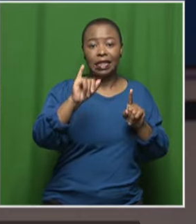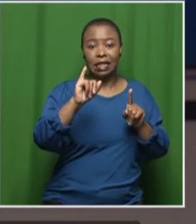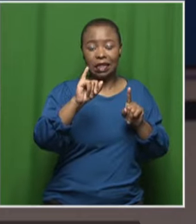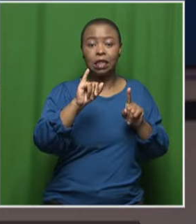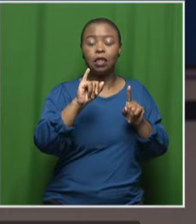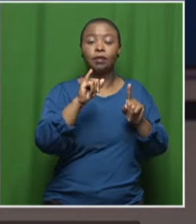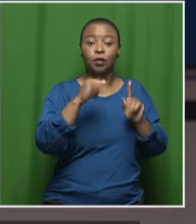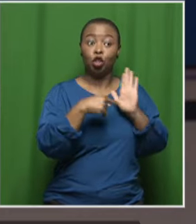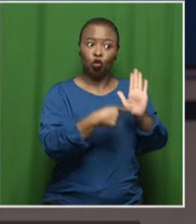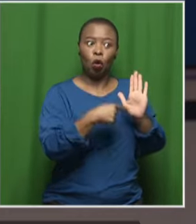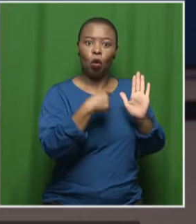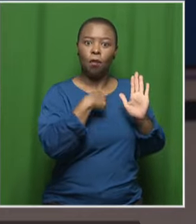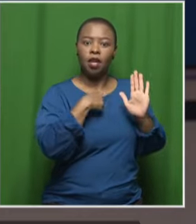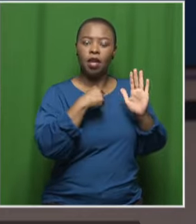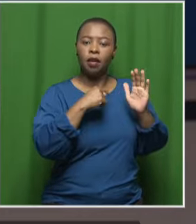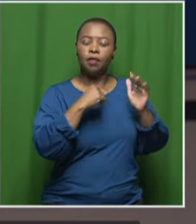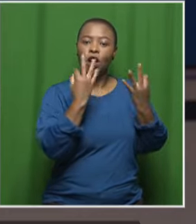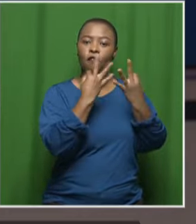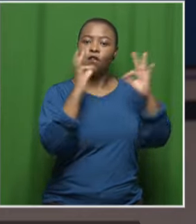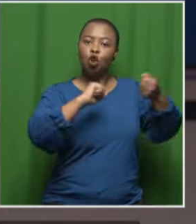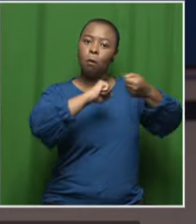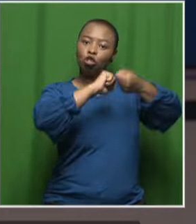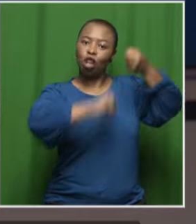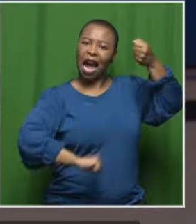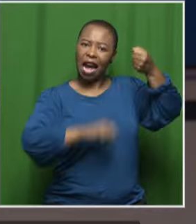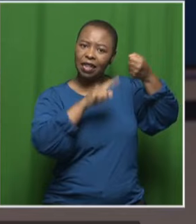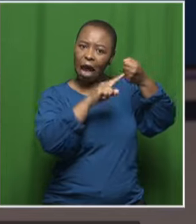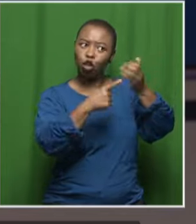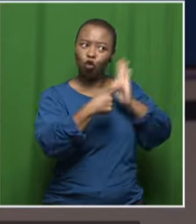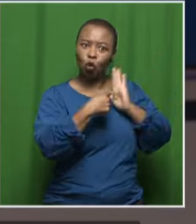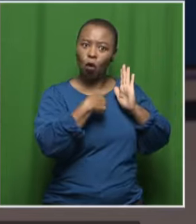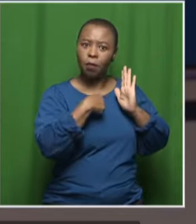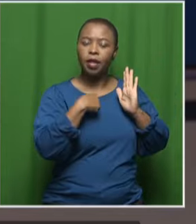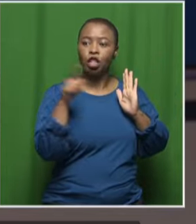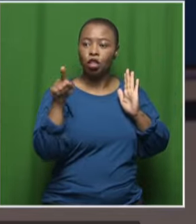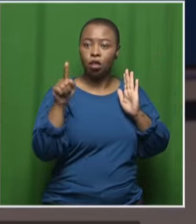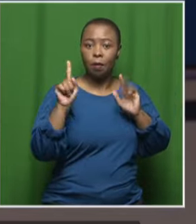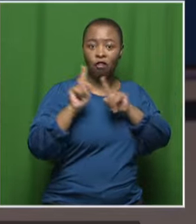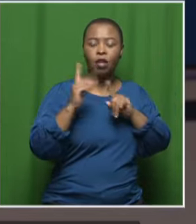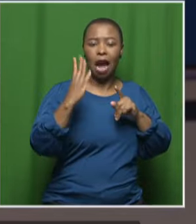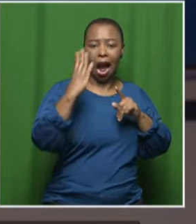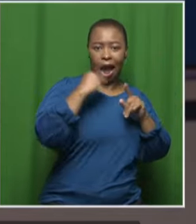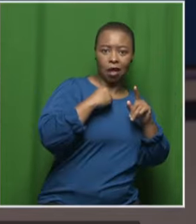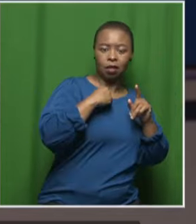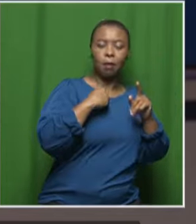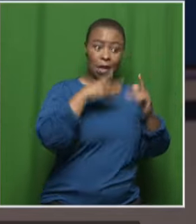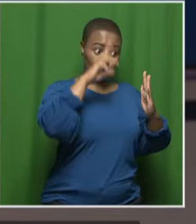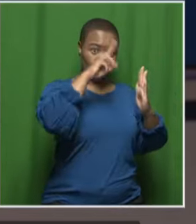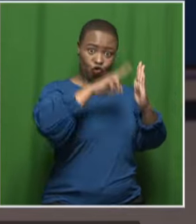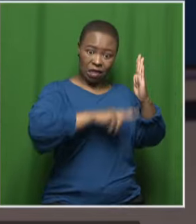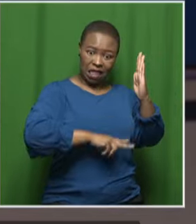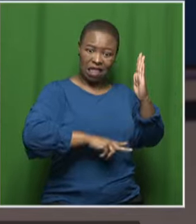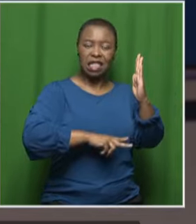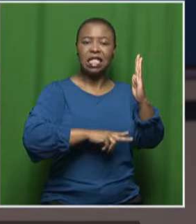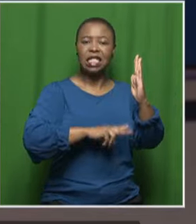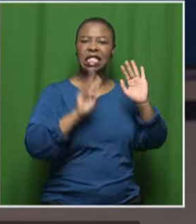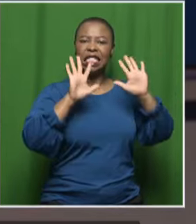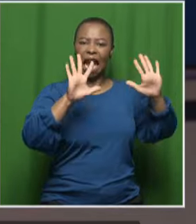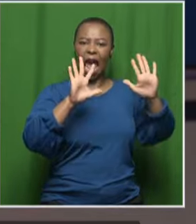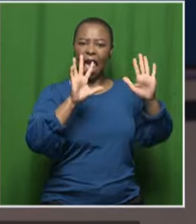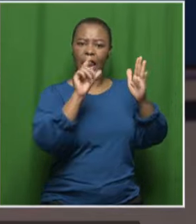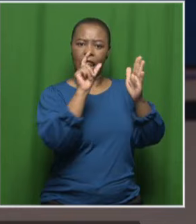he showed me the Freedom Charter and he asked me to read it, and in his presence, all the 10